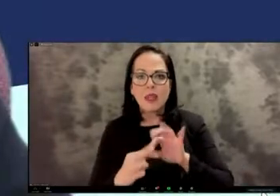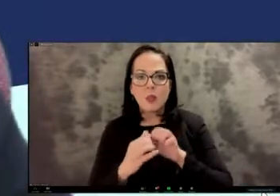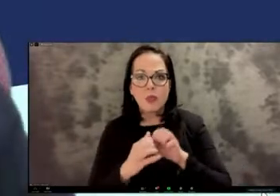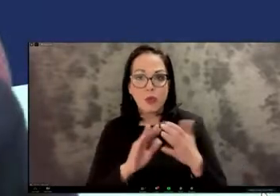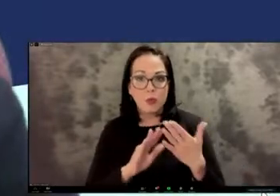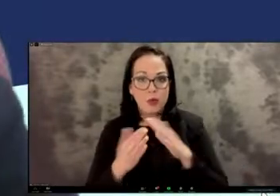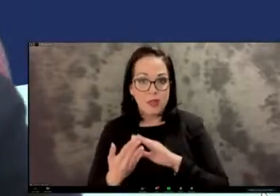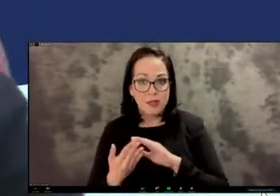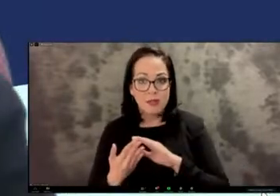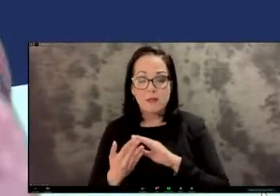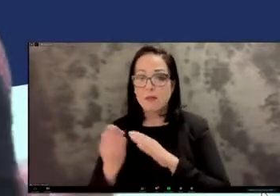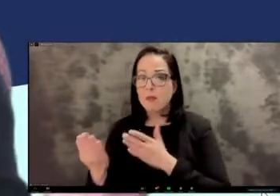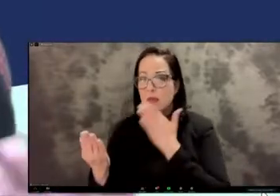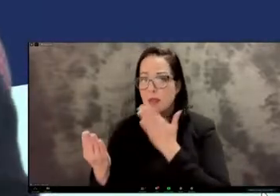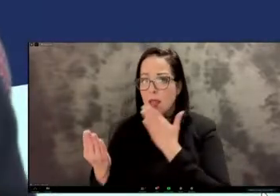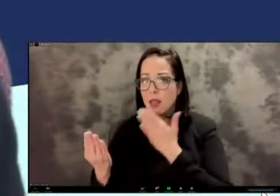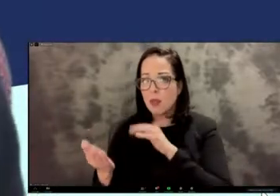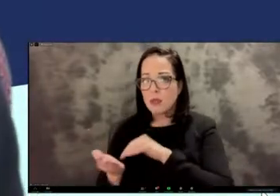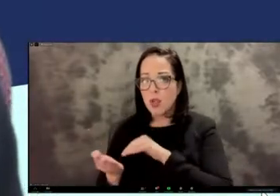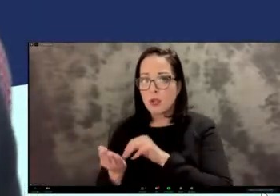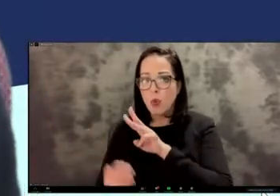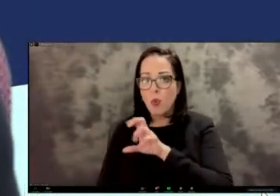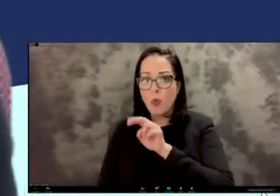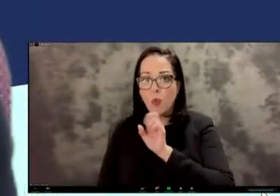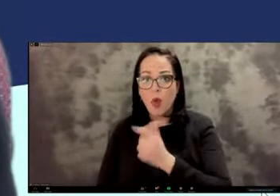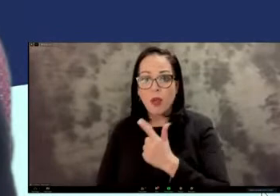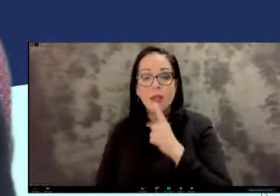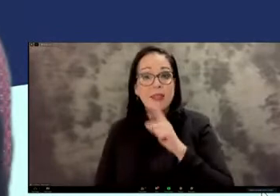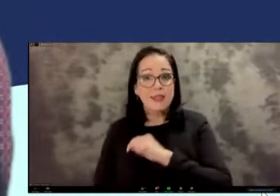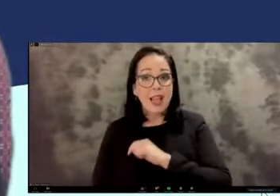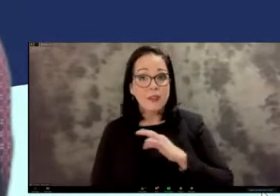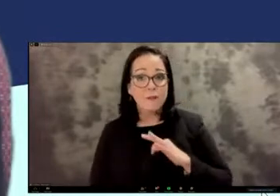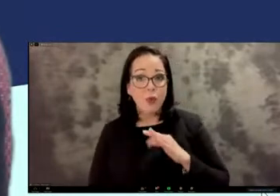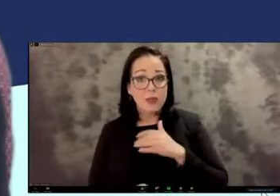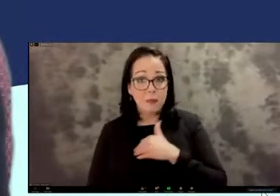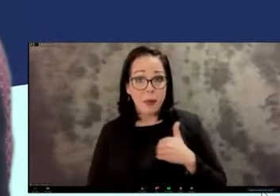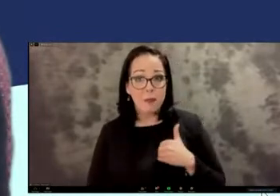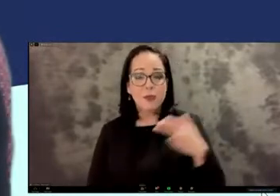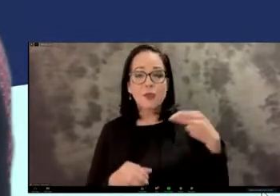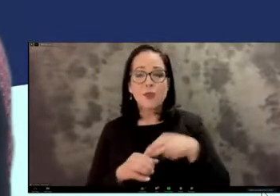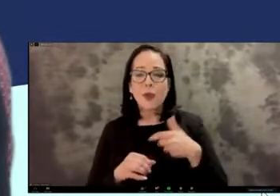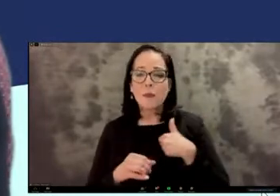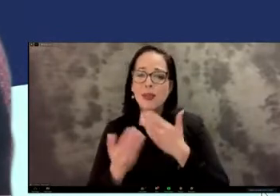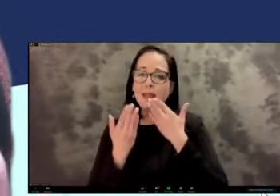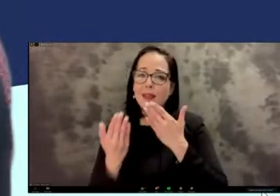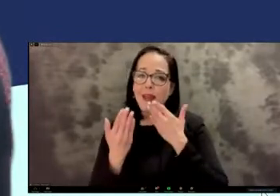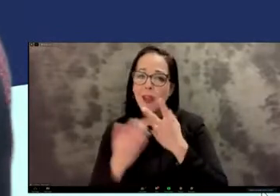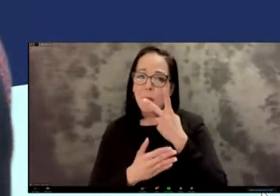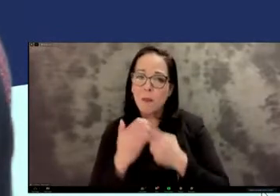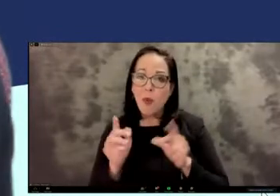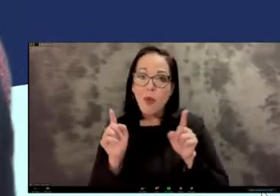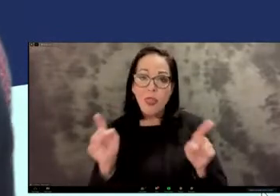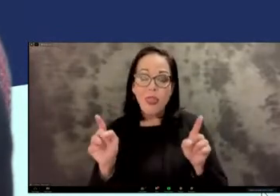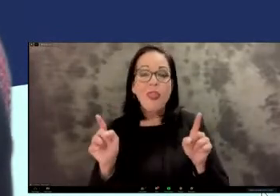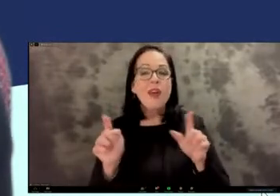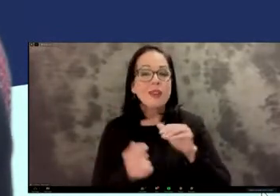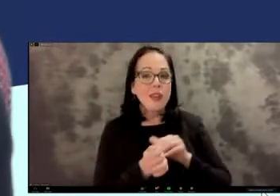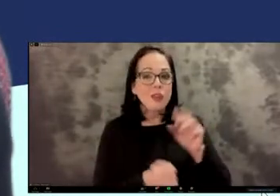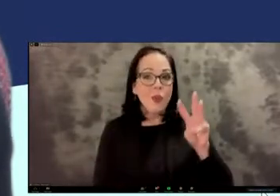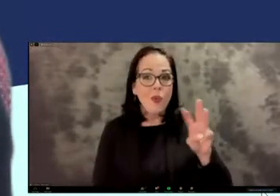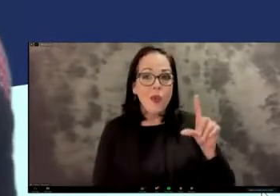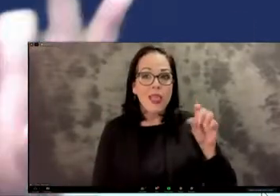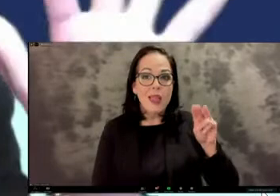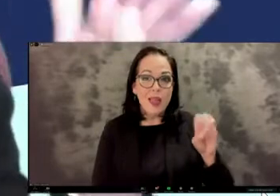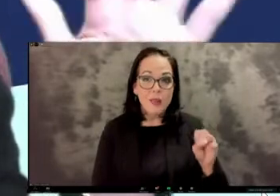Thank you. Thank you. So task force members, please join me in thanking Drs. Williams and Dr. Wong for